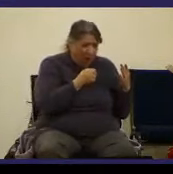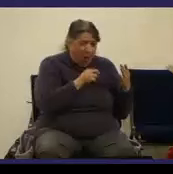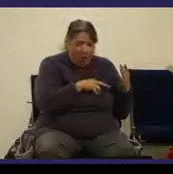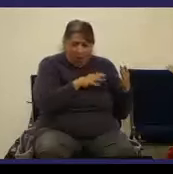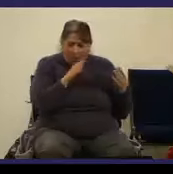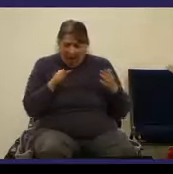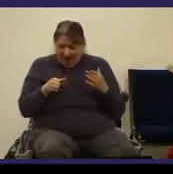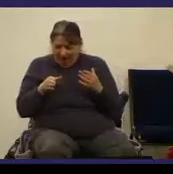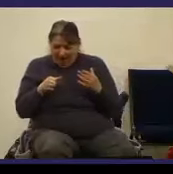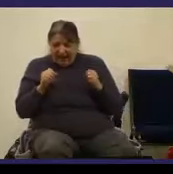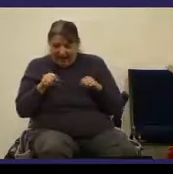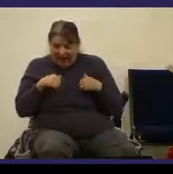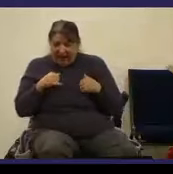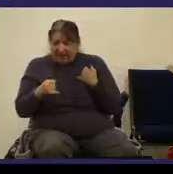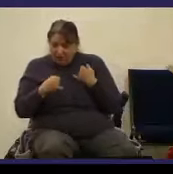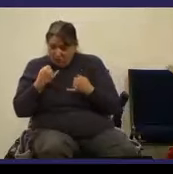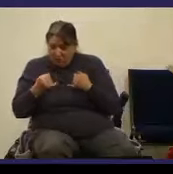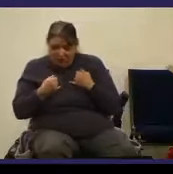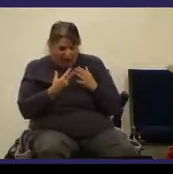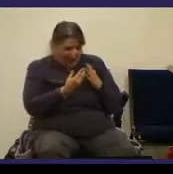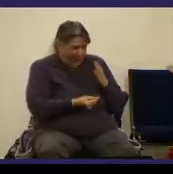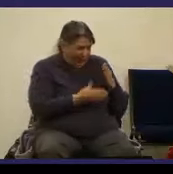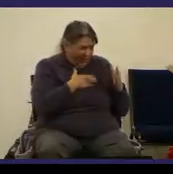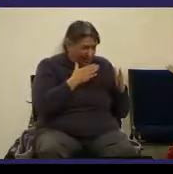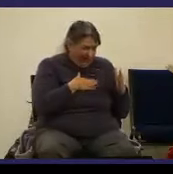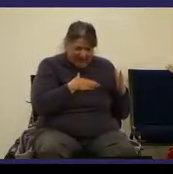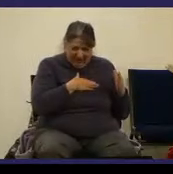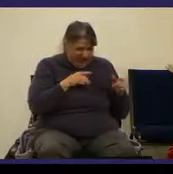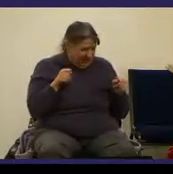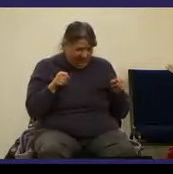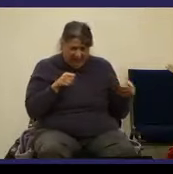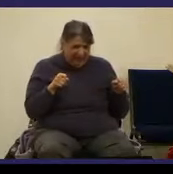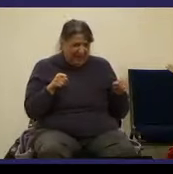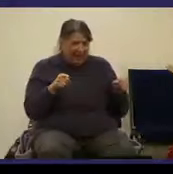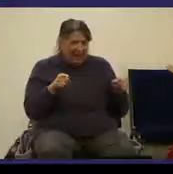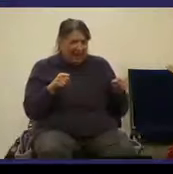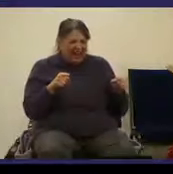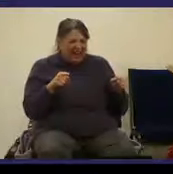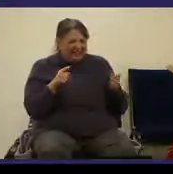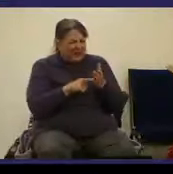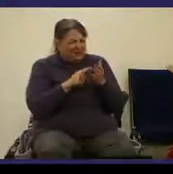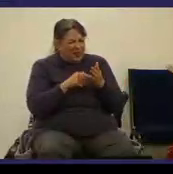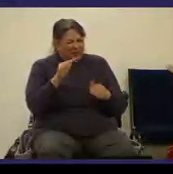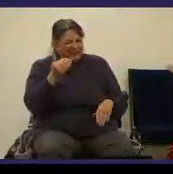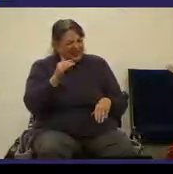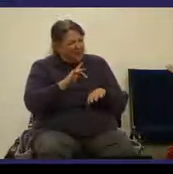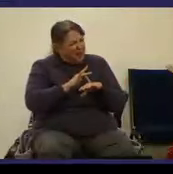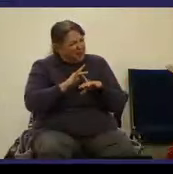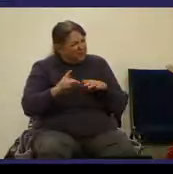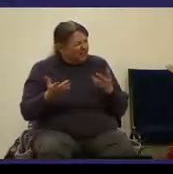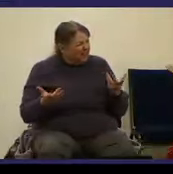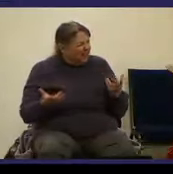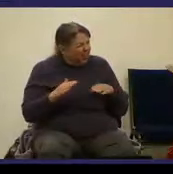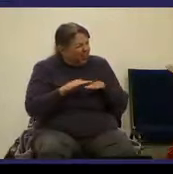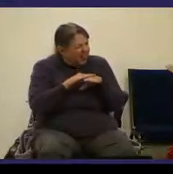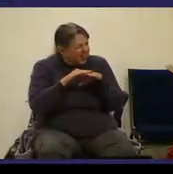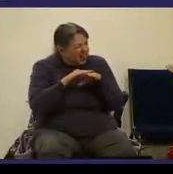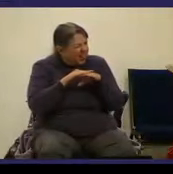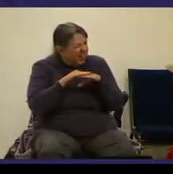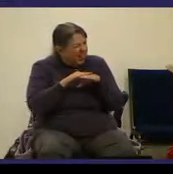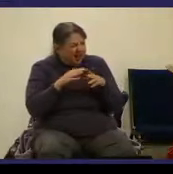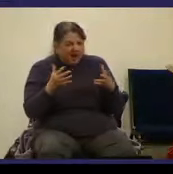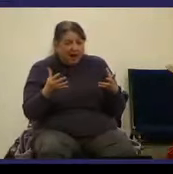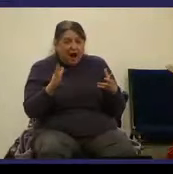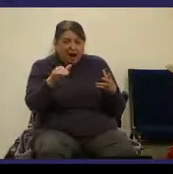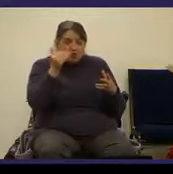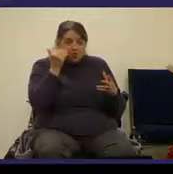one cannot. So we're going to talk a little bit about joy this morning. I do want you to know that the Bible, do you know this? That the